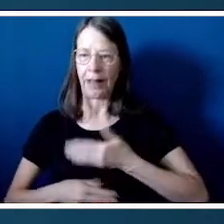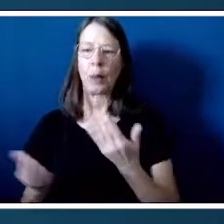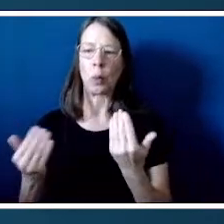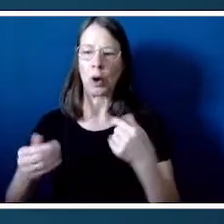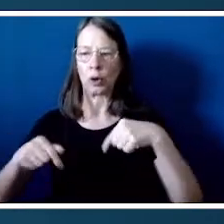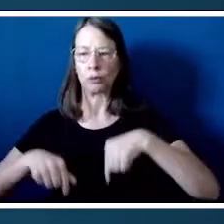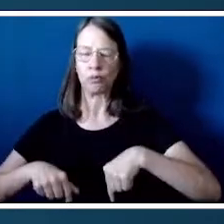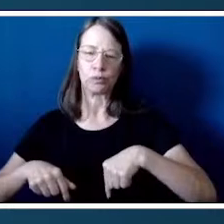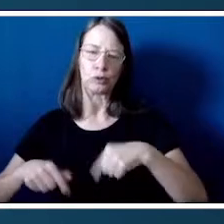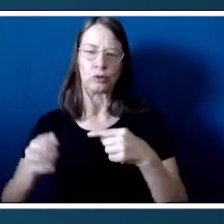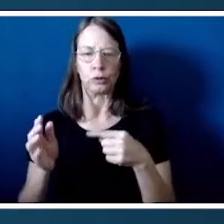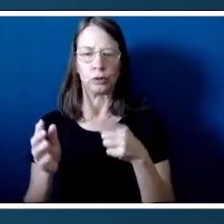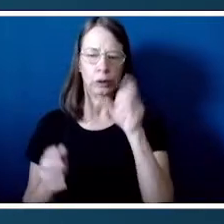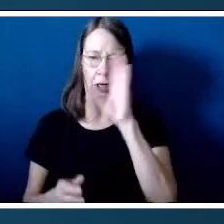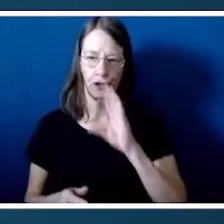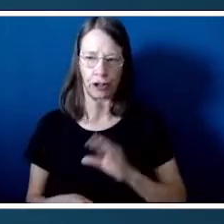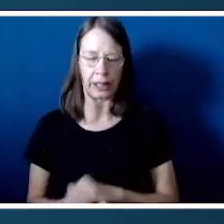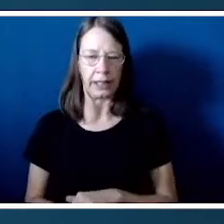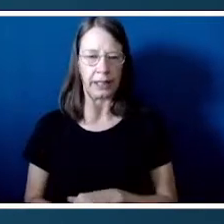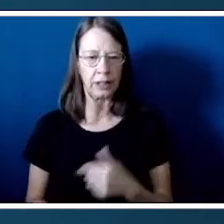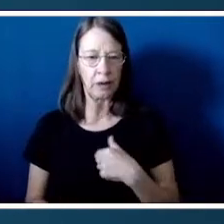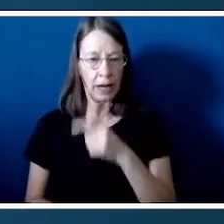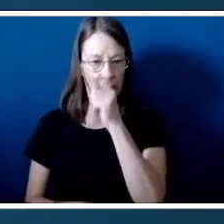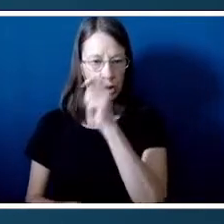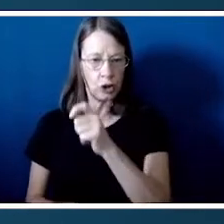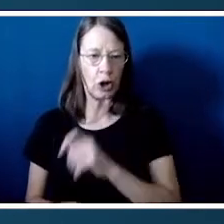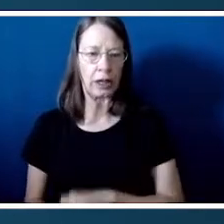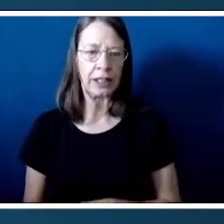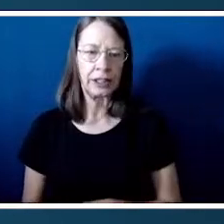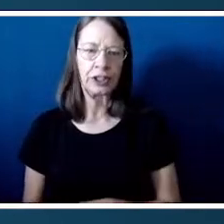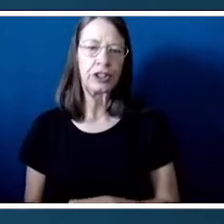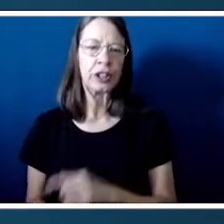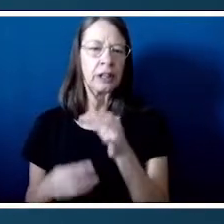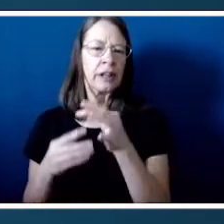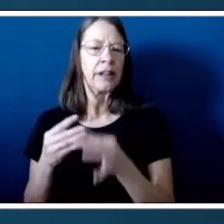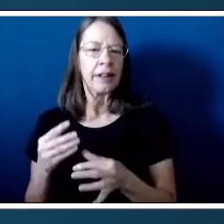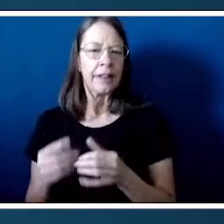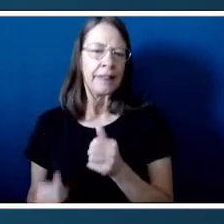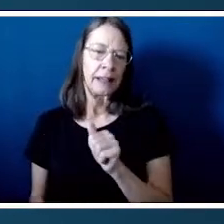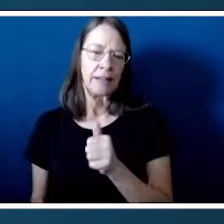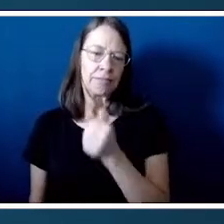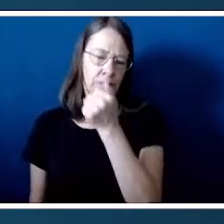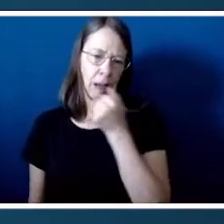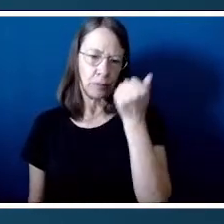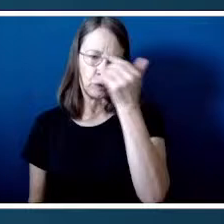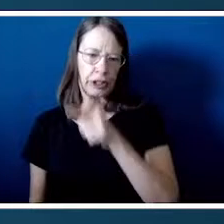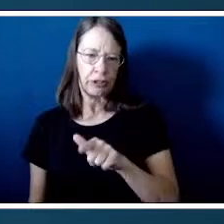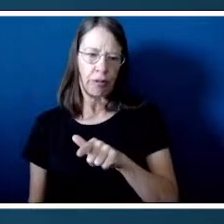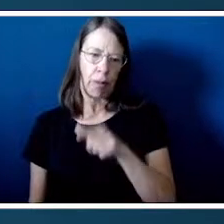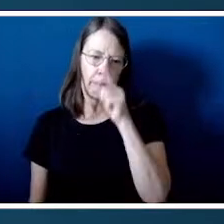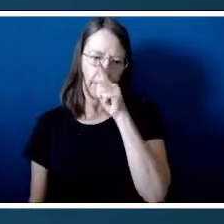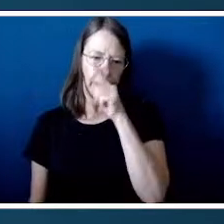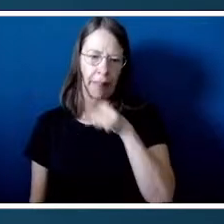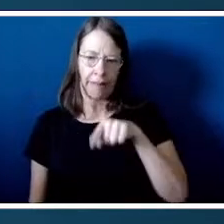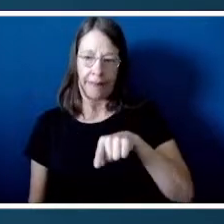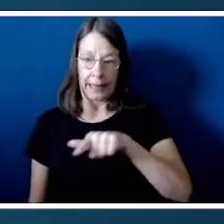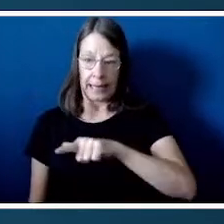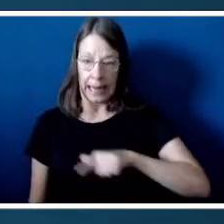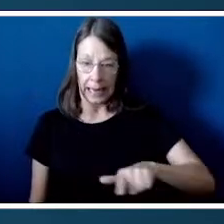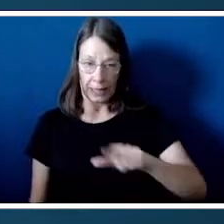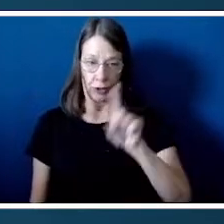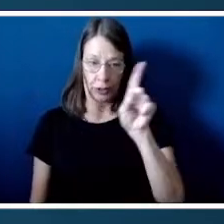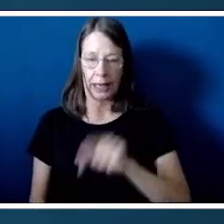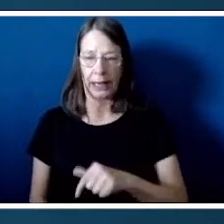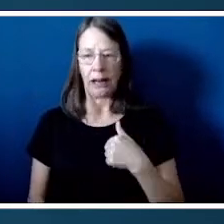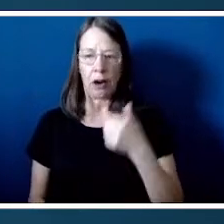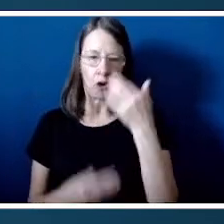to acknowledge the Ngunnawal and the Ngambri peoples on whose traditional lands we meet today, and pay my